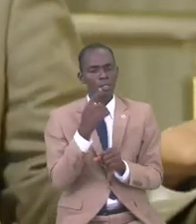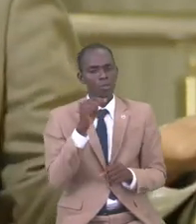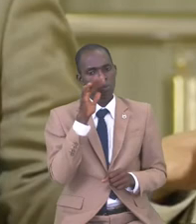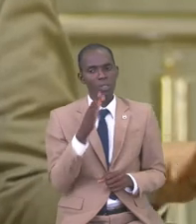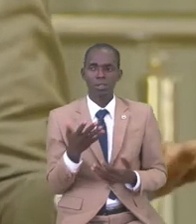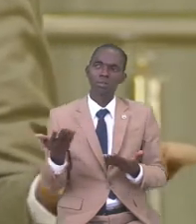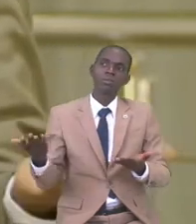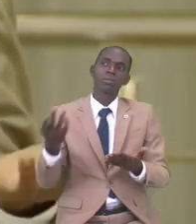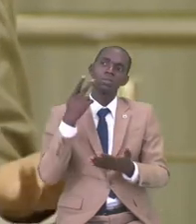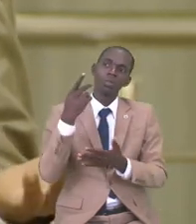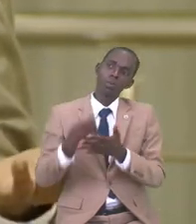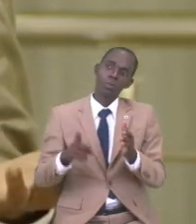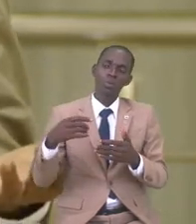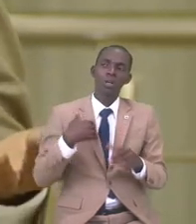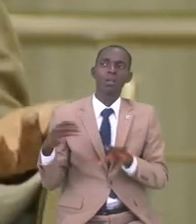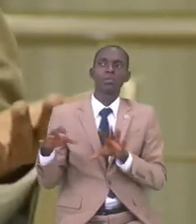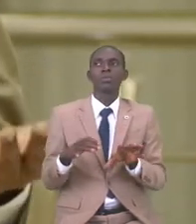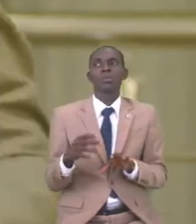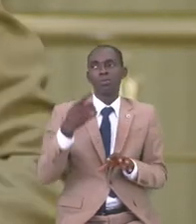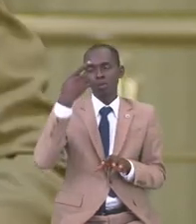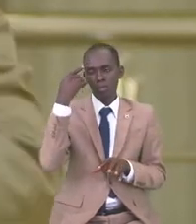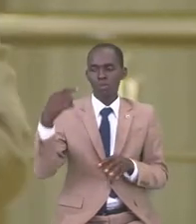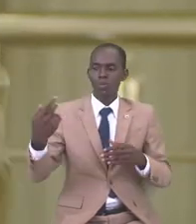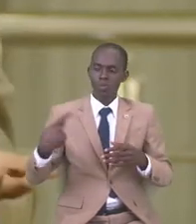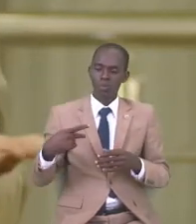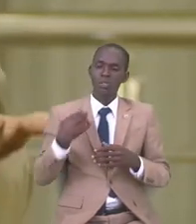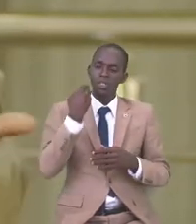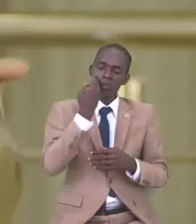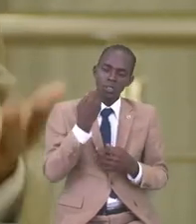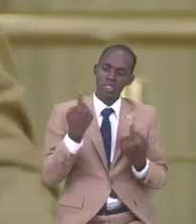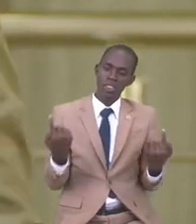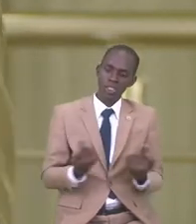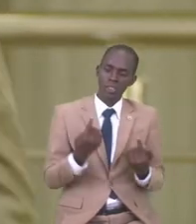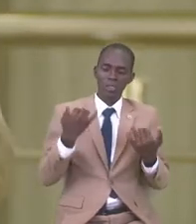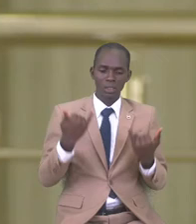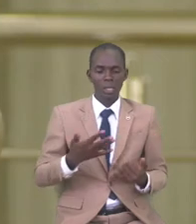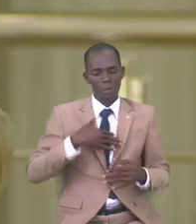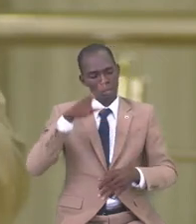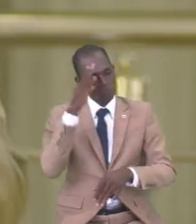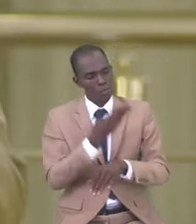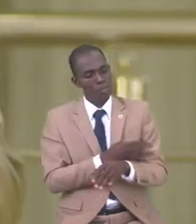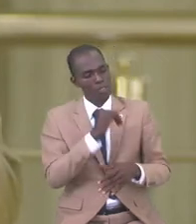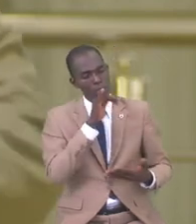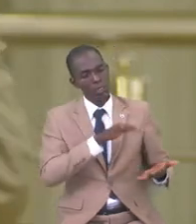done. Because of what we have been messing up together, now my child is dead.